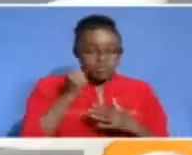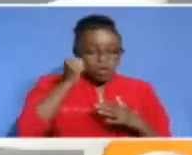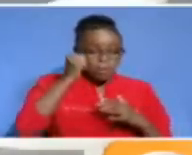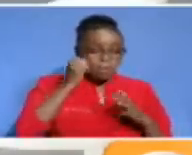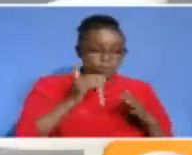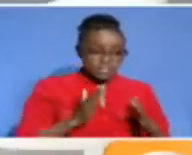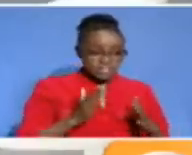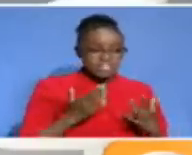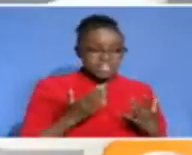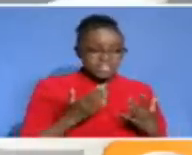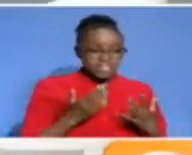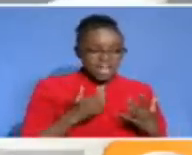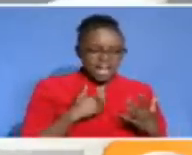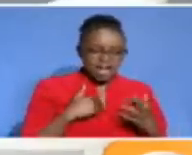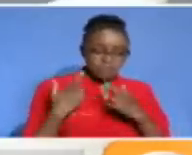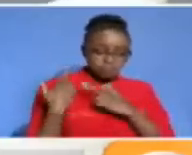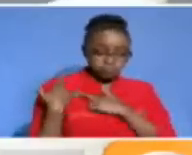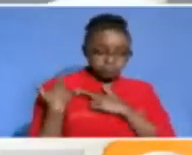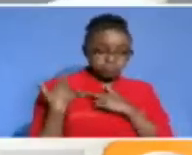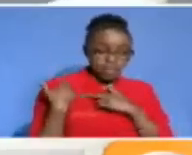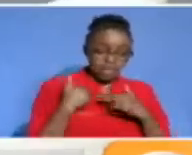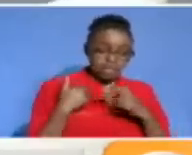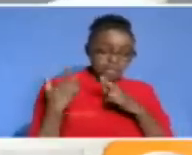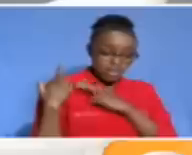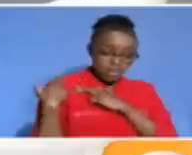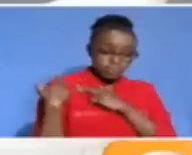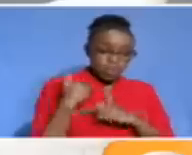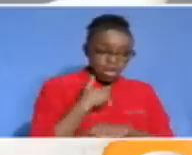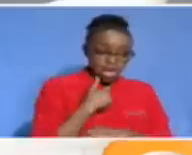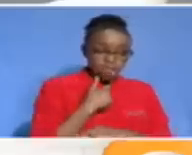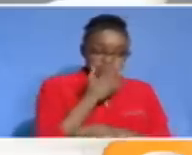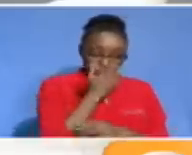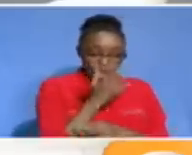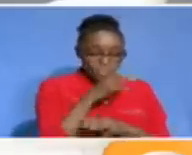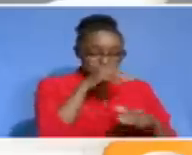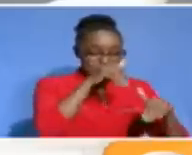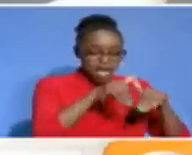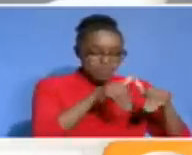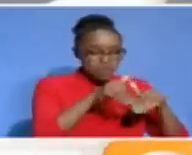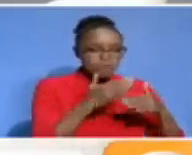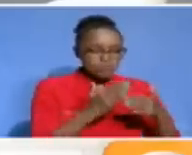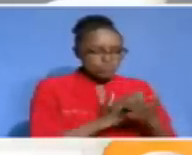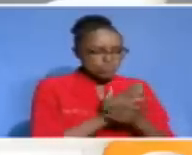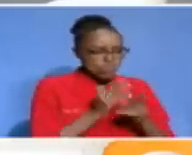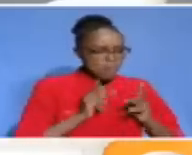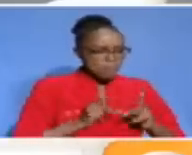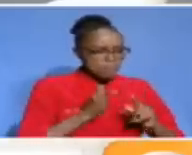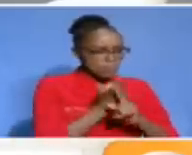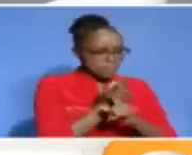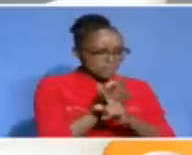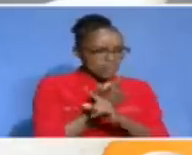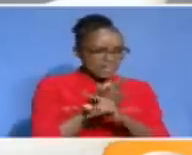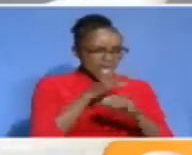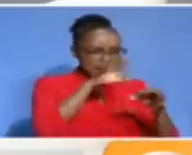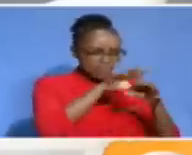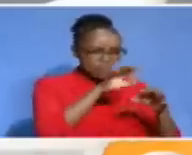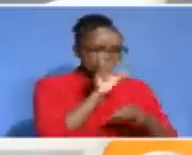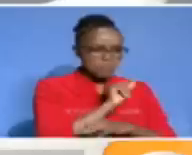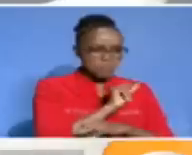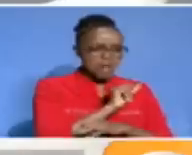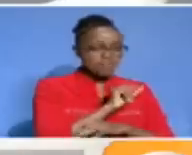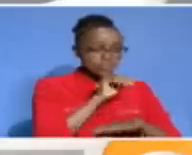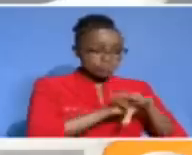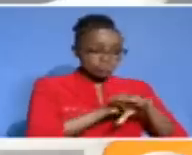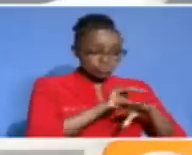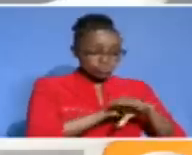politicians have a duty and mandate and responsibility because they're elected by the masses, but it's very good to leave this